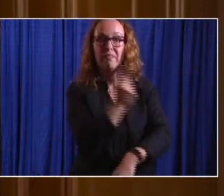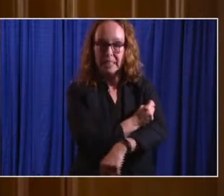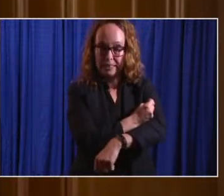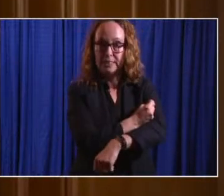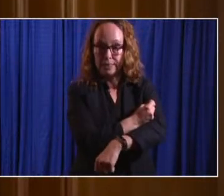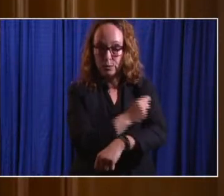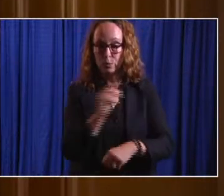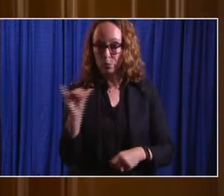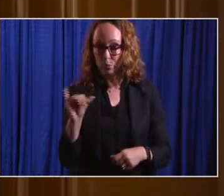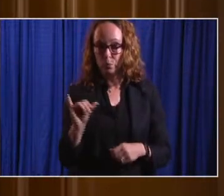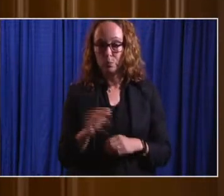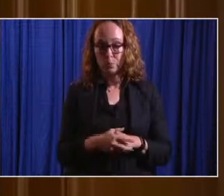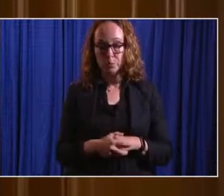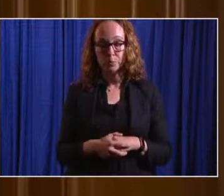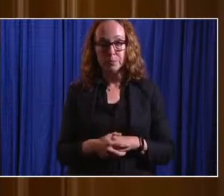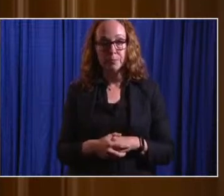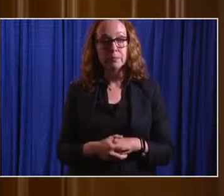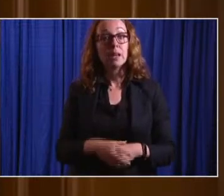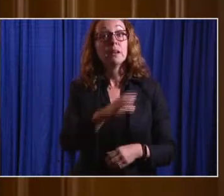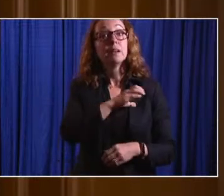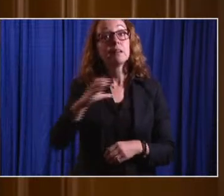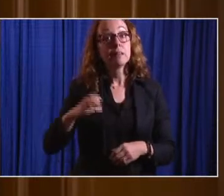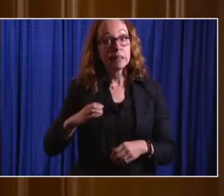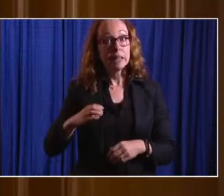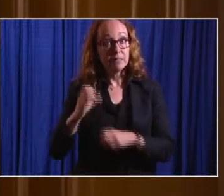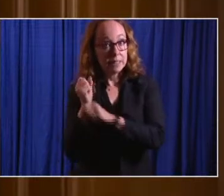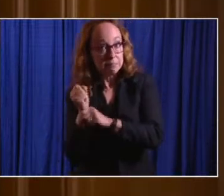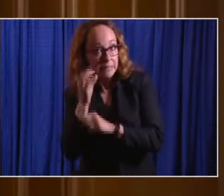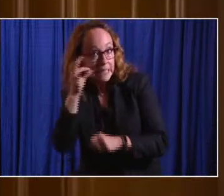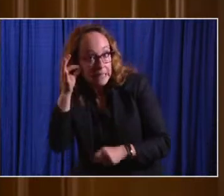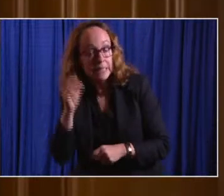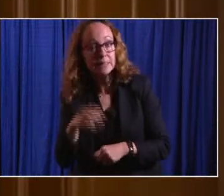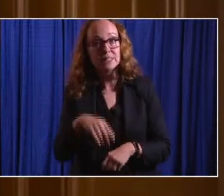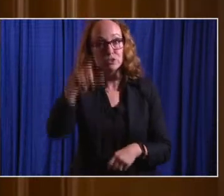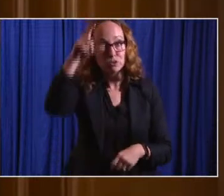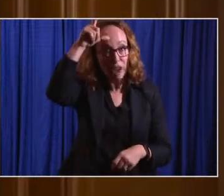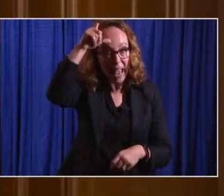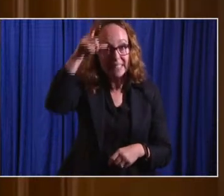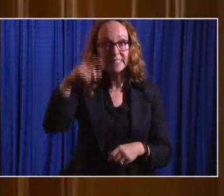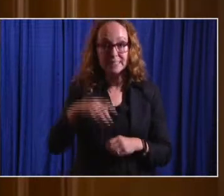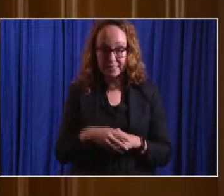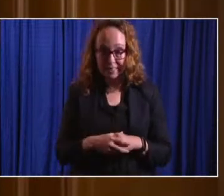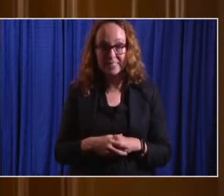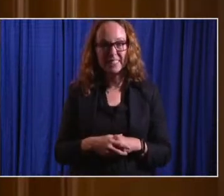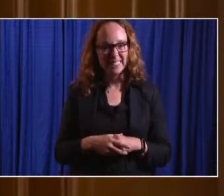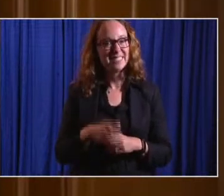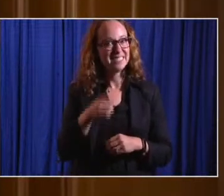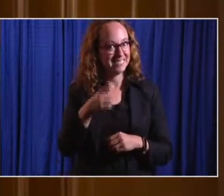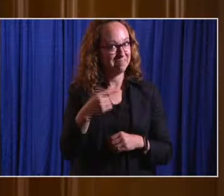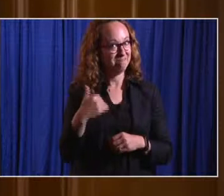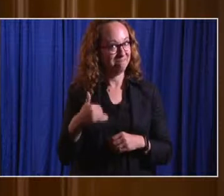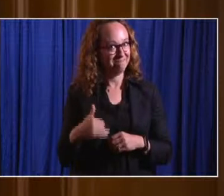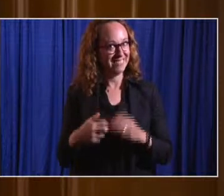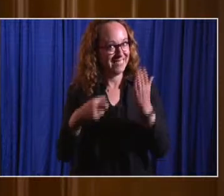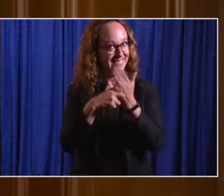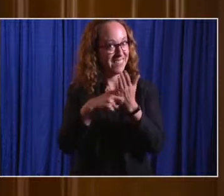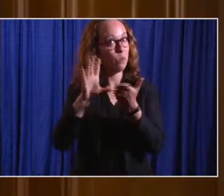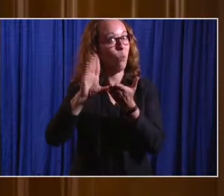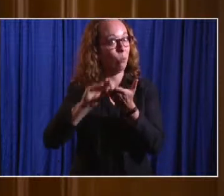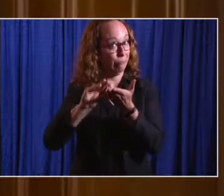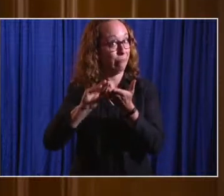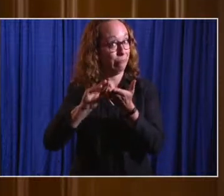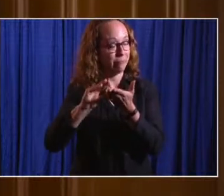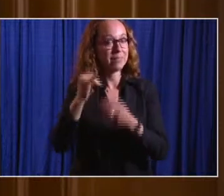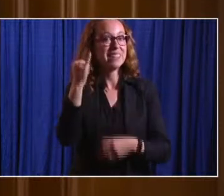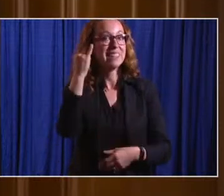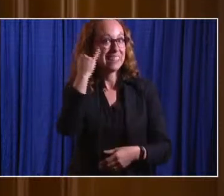The Cleveland Indians and the Cincinnati Reds are offering reduced prices for those who come